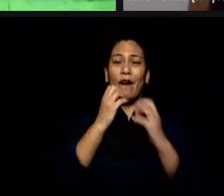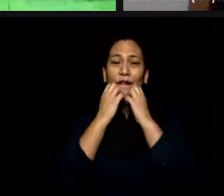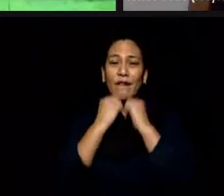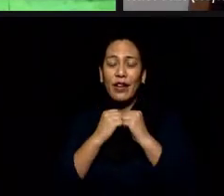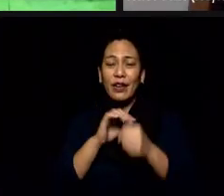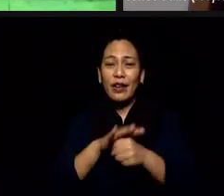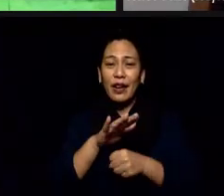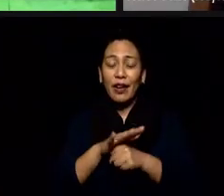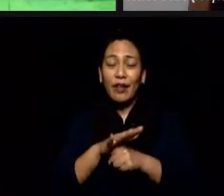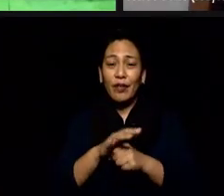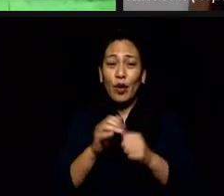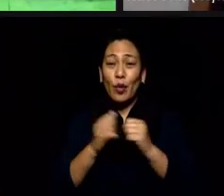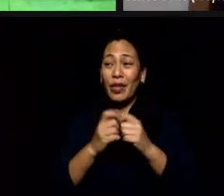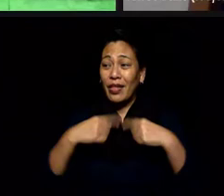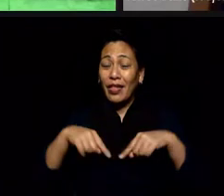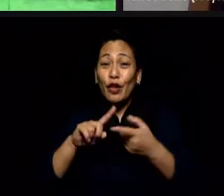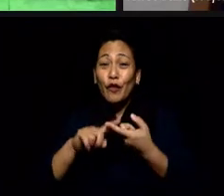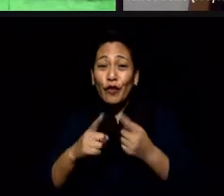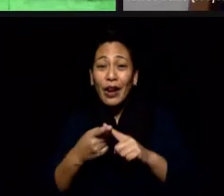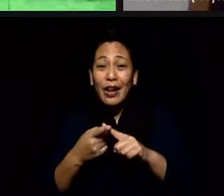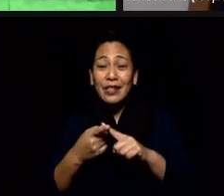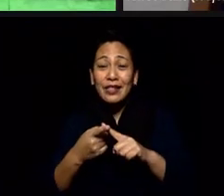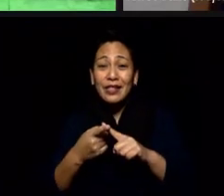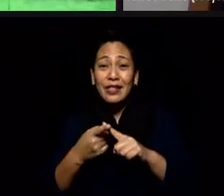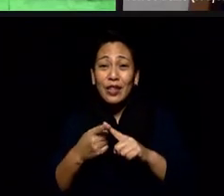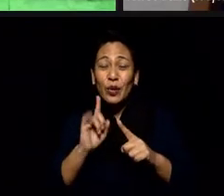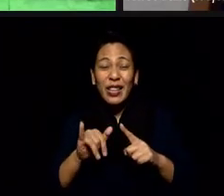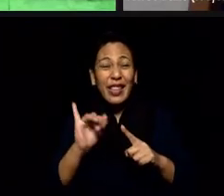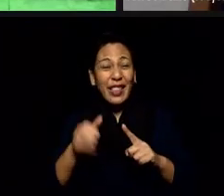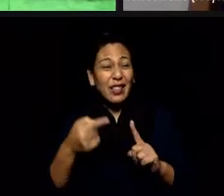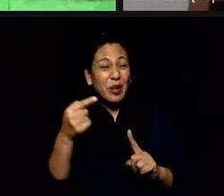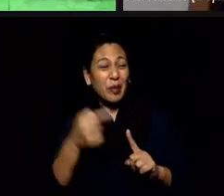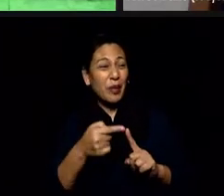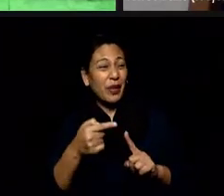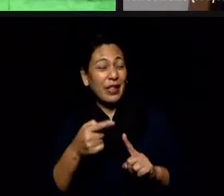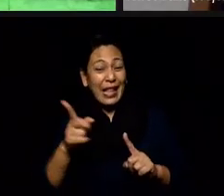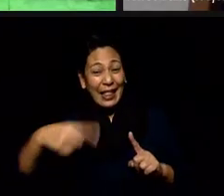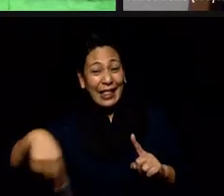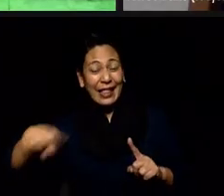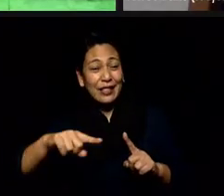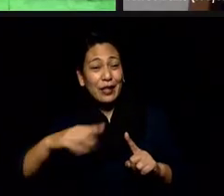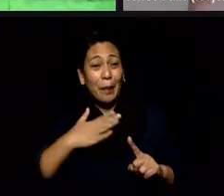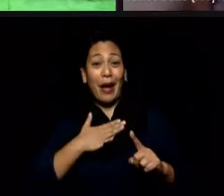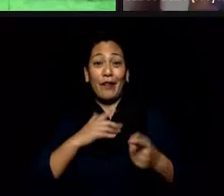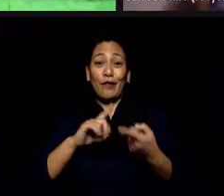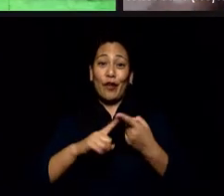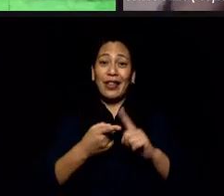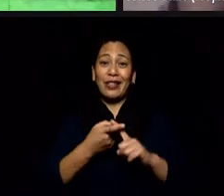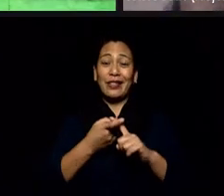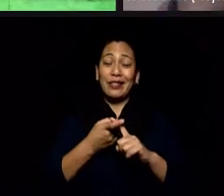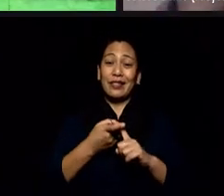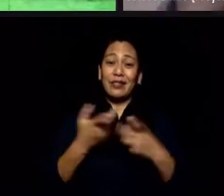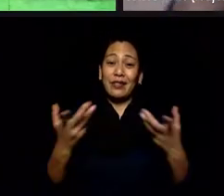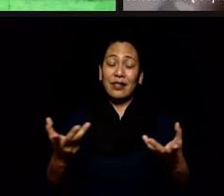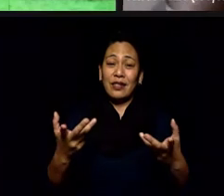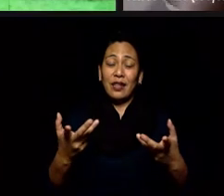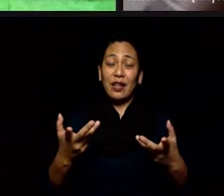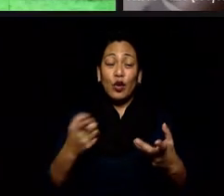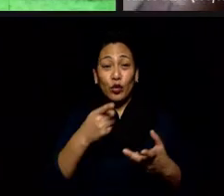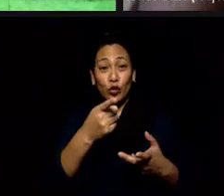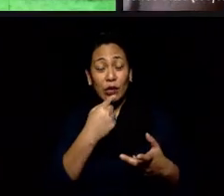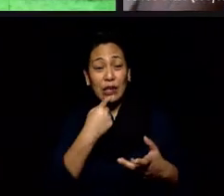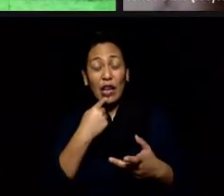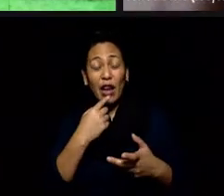that's the hiccup of all this, is these are my friends. And when we talk about big sweeping change, I agree with you. Like, we